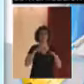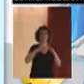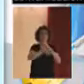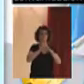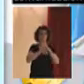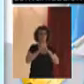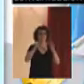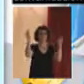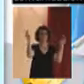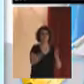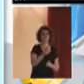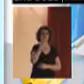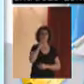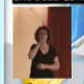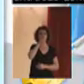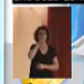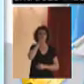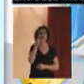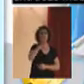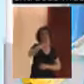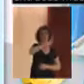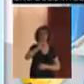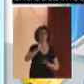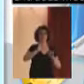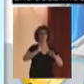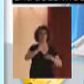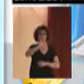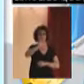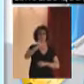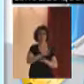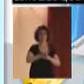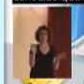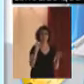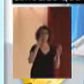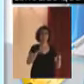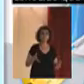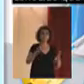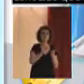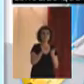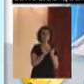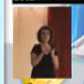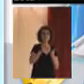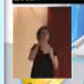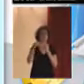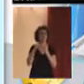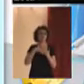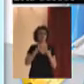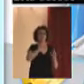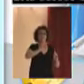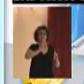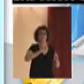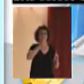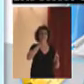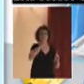blog with very reduced entries. The most famous is Twitter with 140 characters. It's based on services that allow users